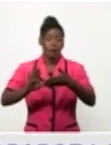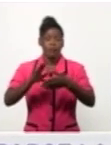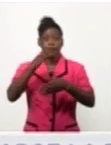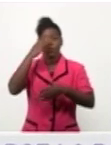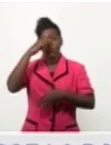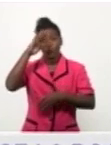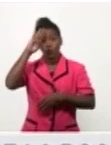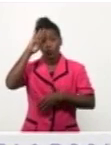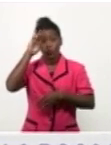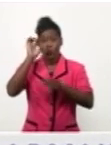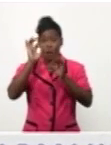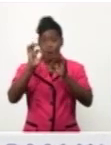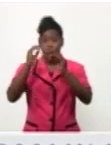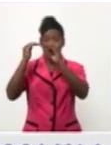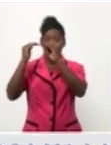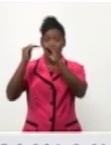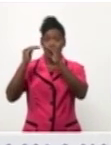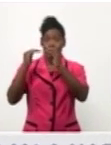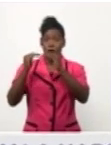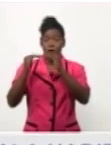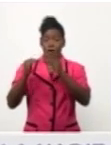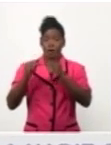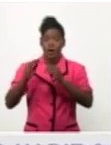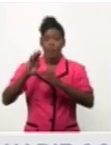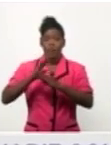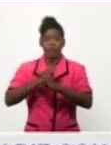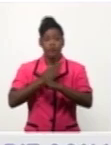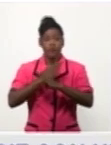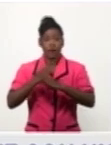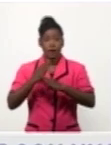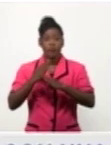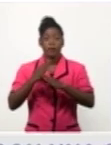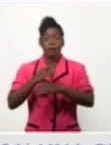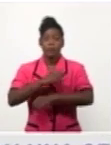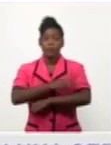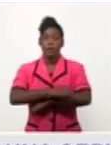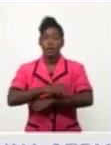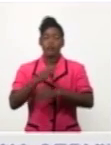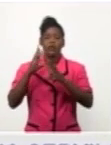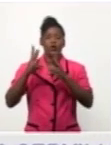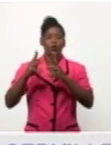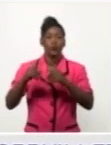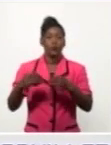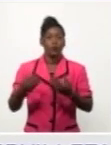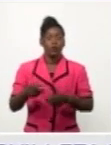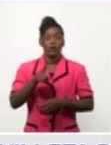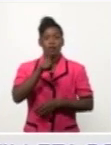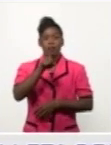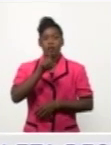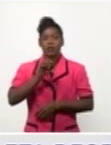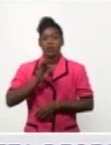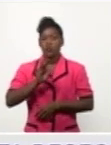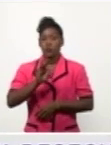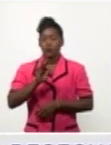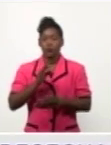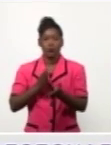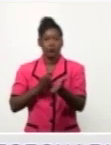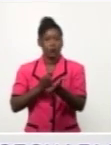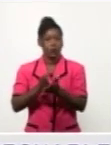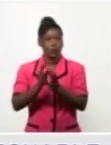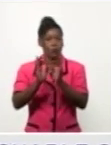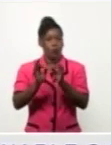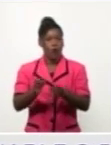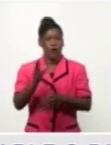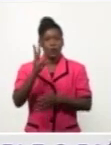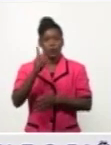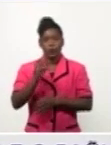Americas, Cuba remains in the 18th place in terms of lethality.